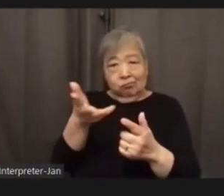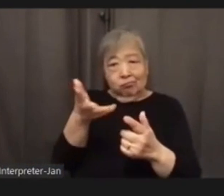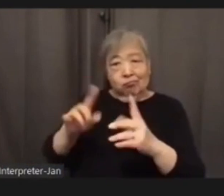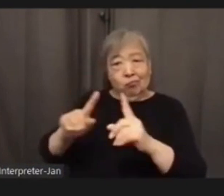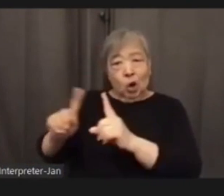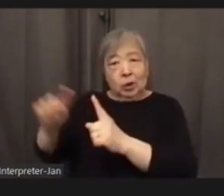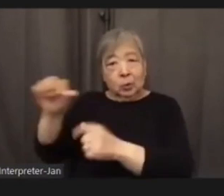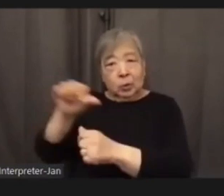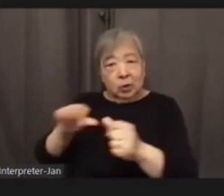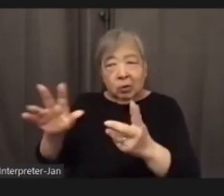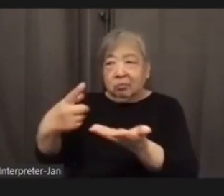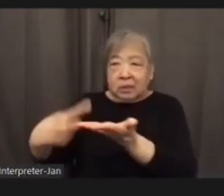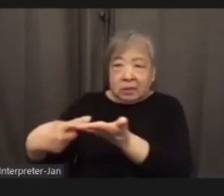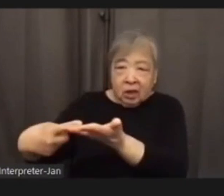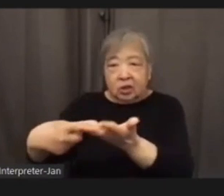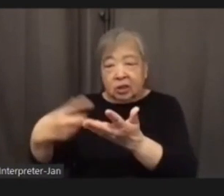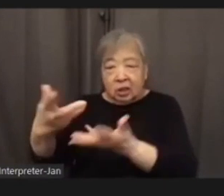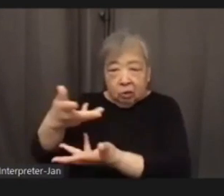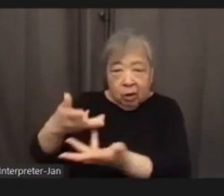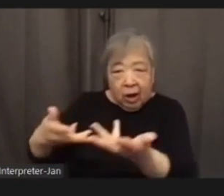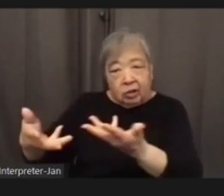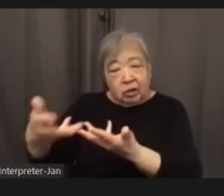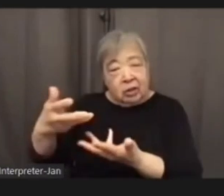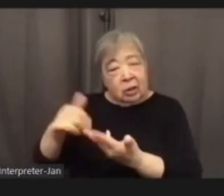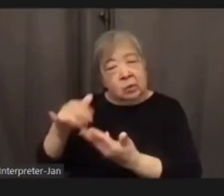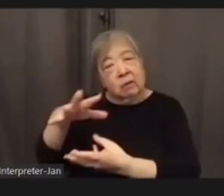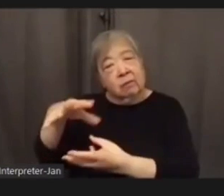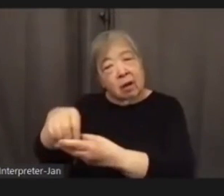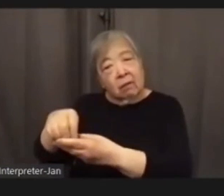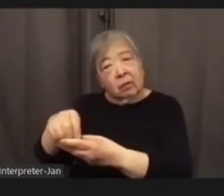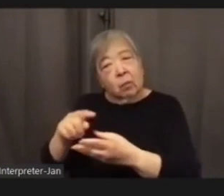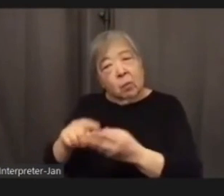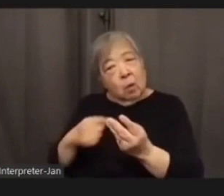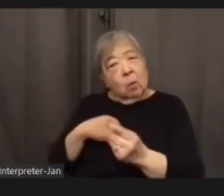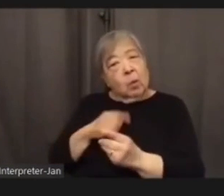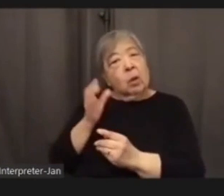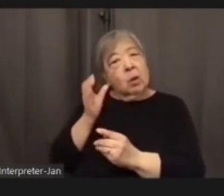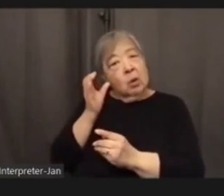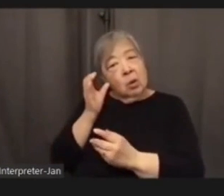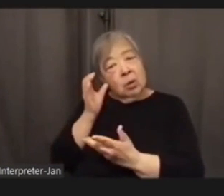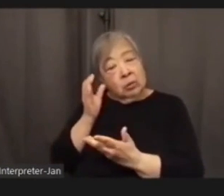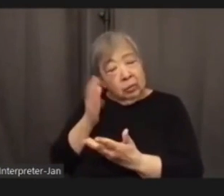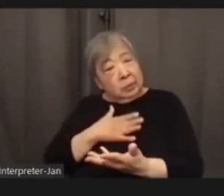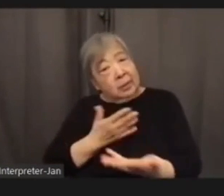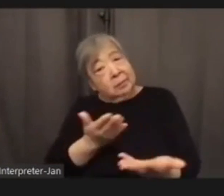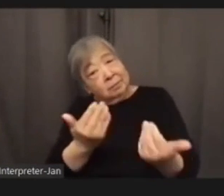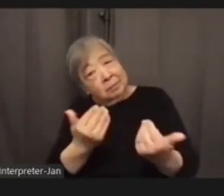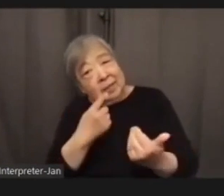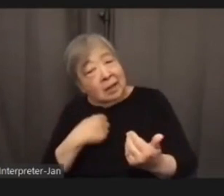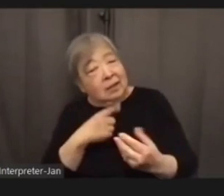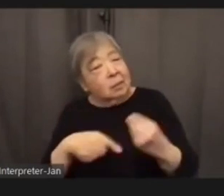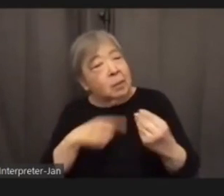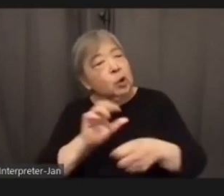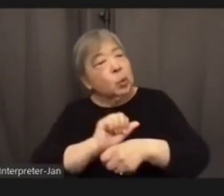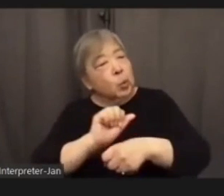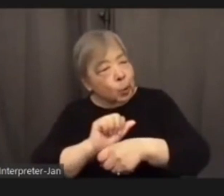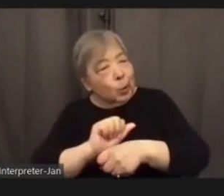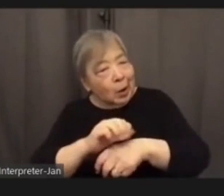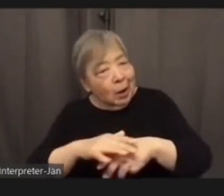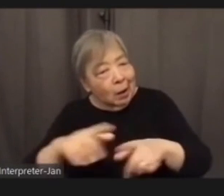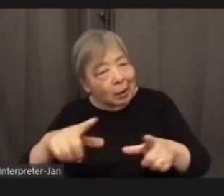there's a lot of discussion and interaction that went into what we hear. Yeah. Please tell us about your work on the album.